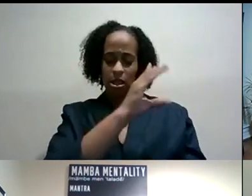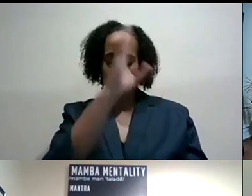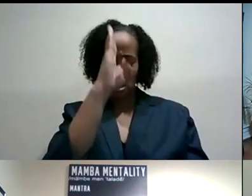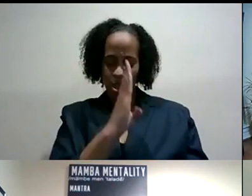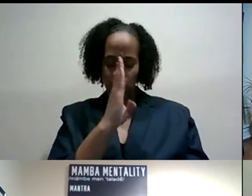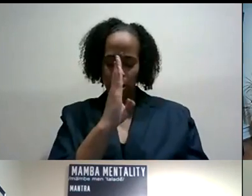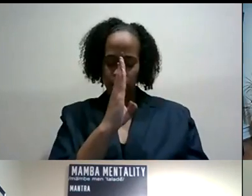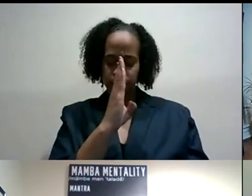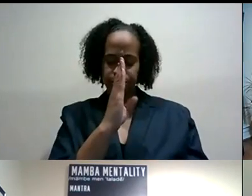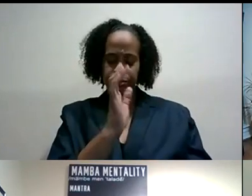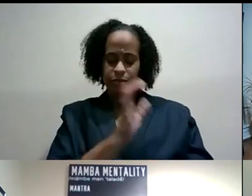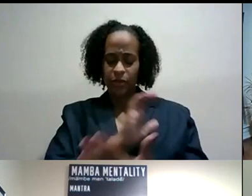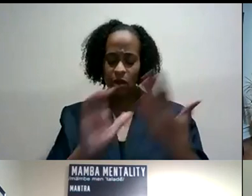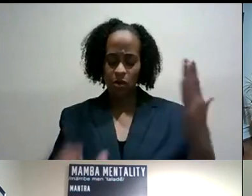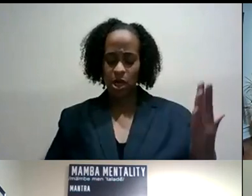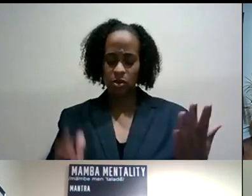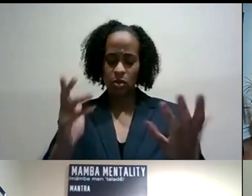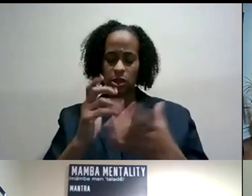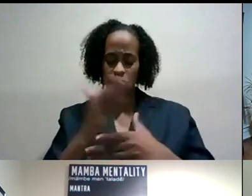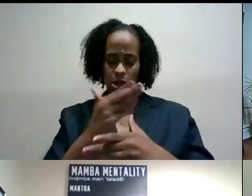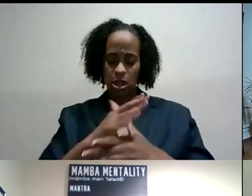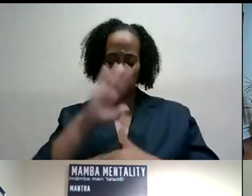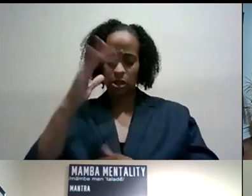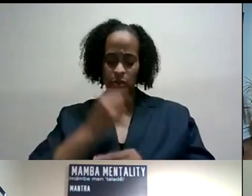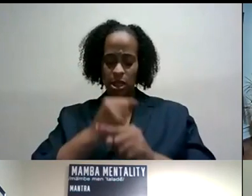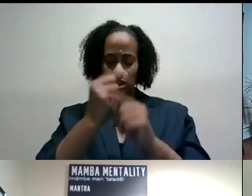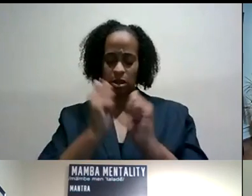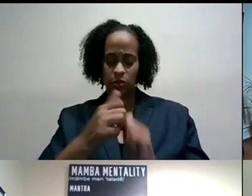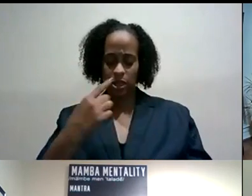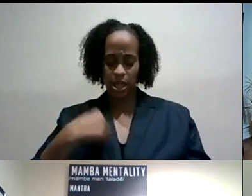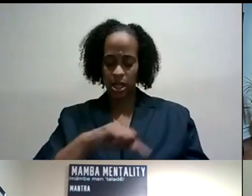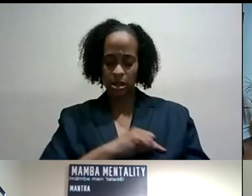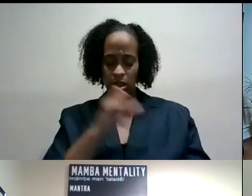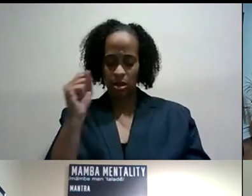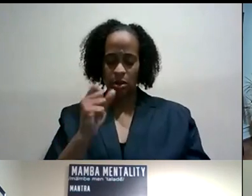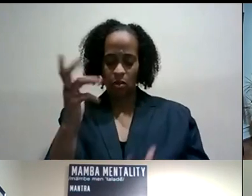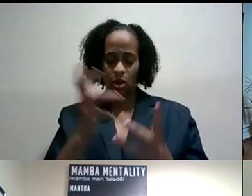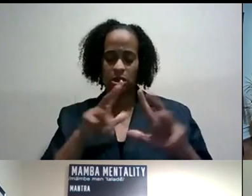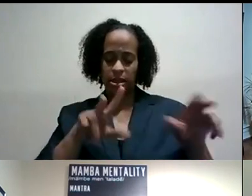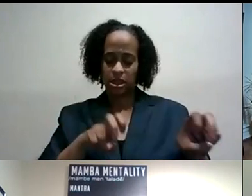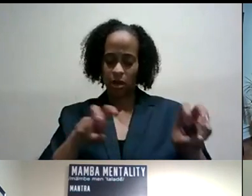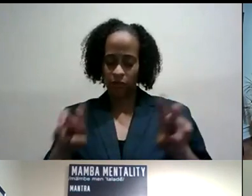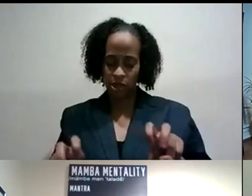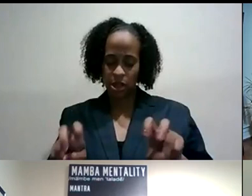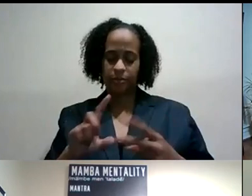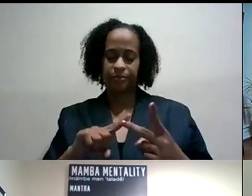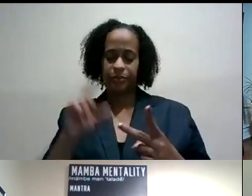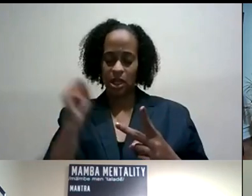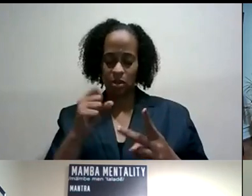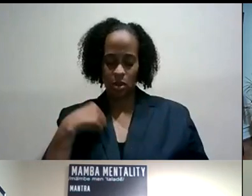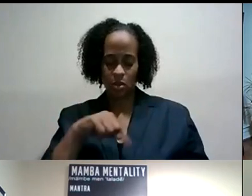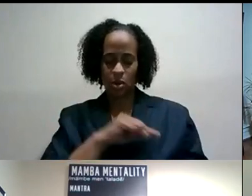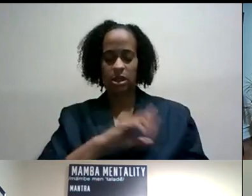God, Christ wants to share his righteousness with us. Yet we want to be selfish. Yet we want a taste